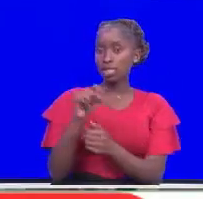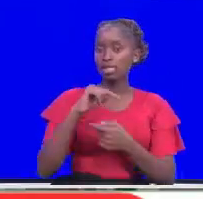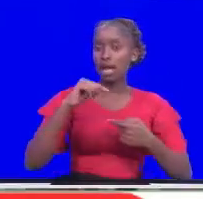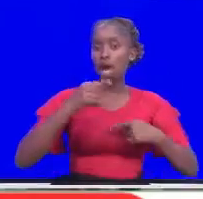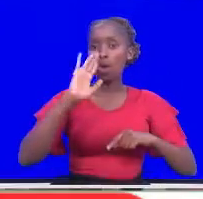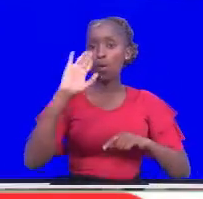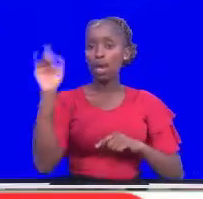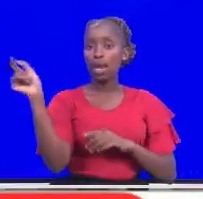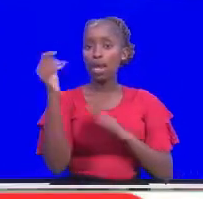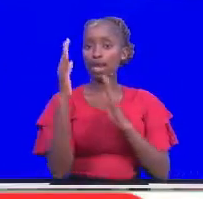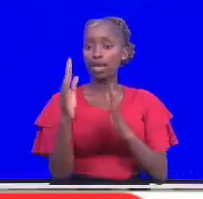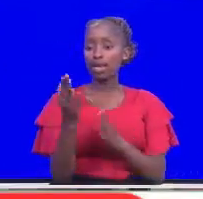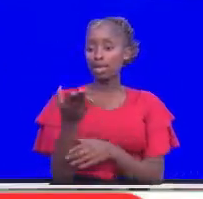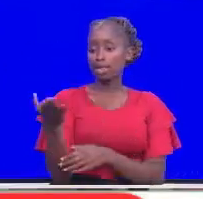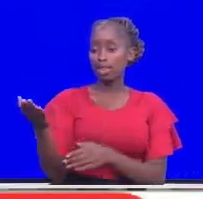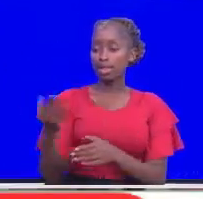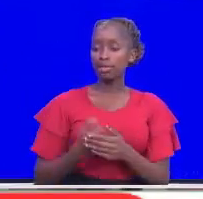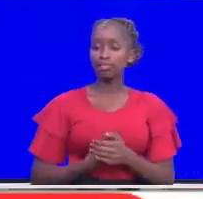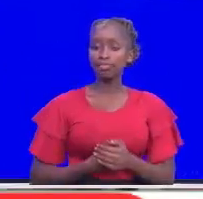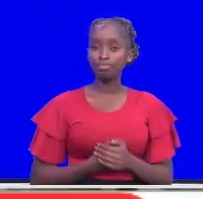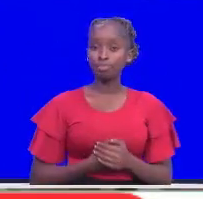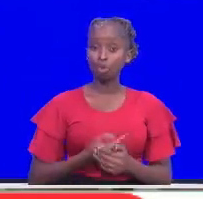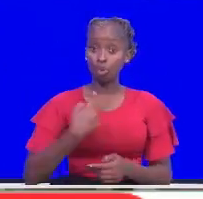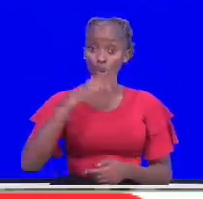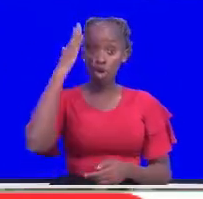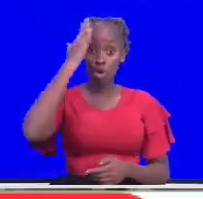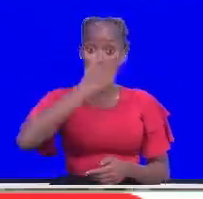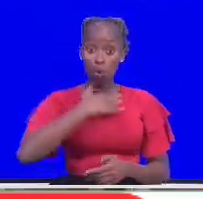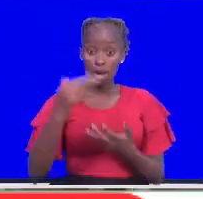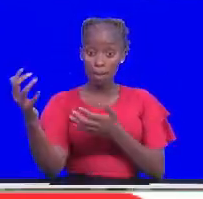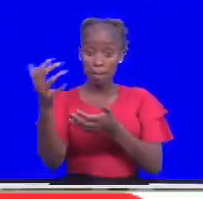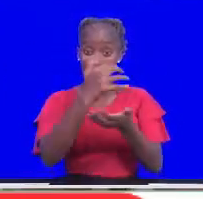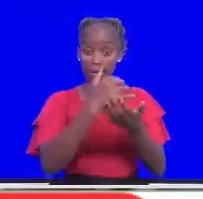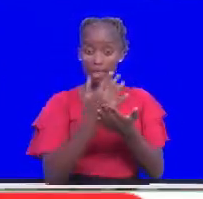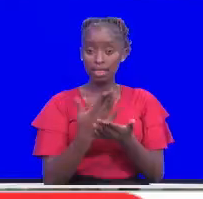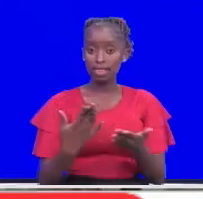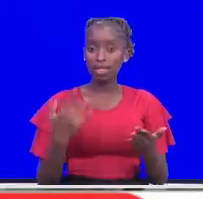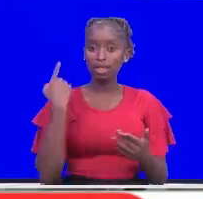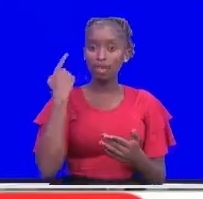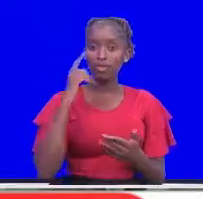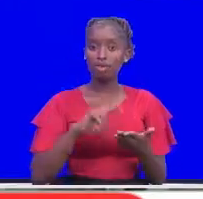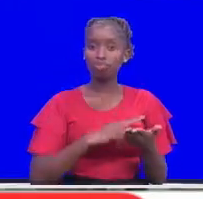kama tunataka kweli kuleta rasilimali kwa watu wetu na kuguza